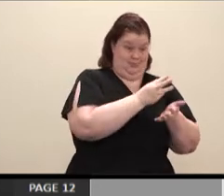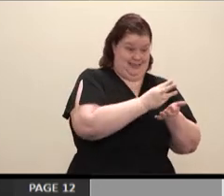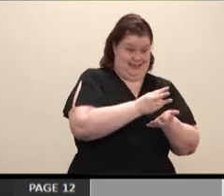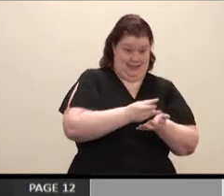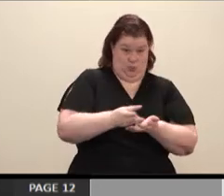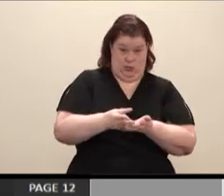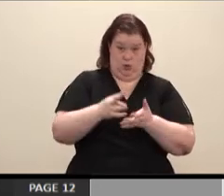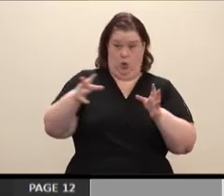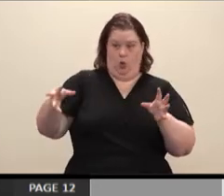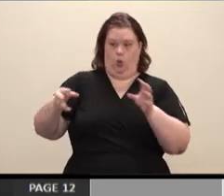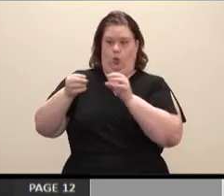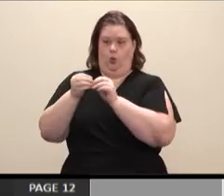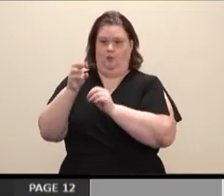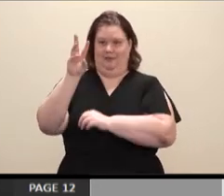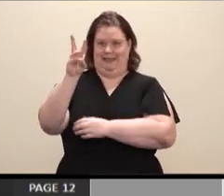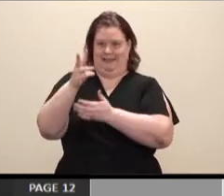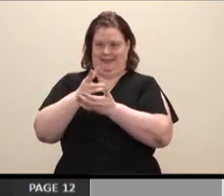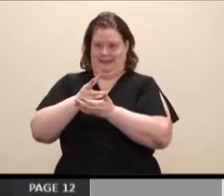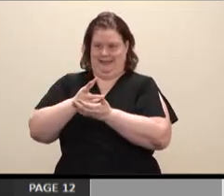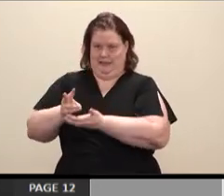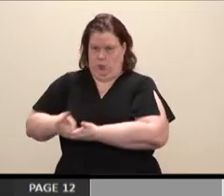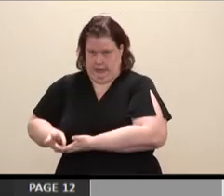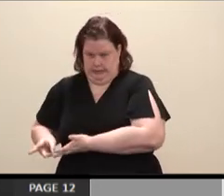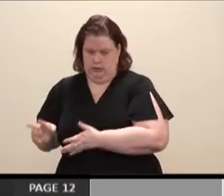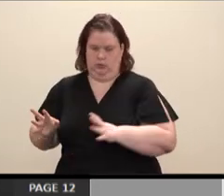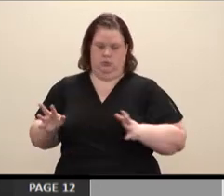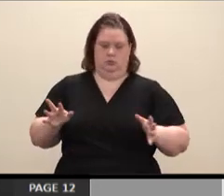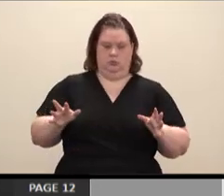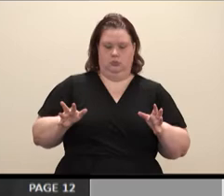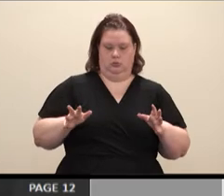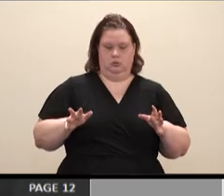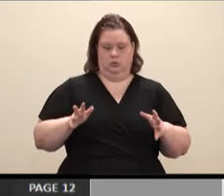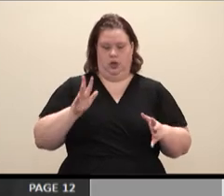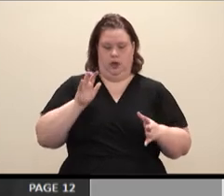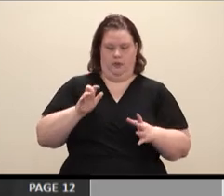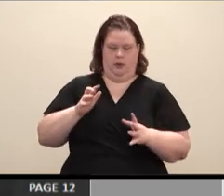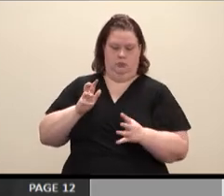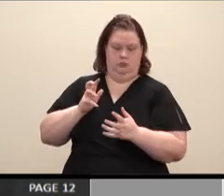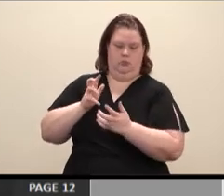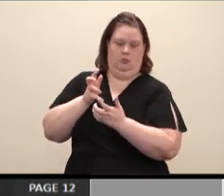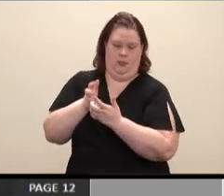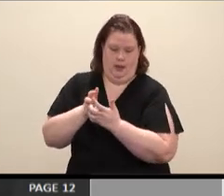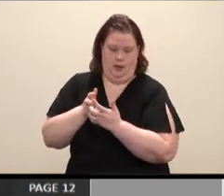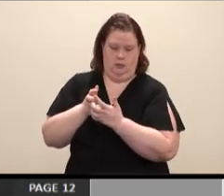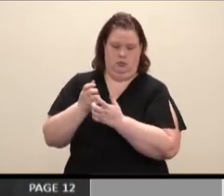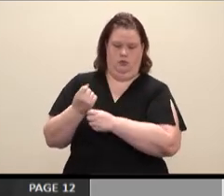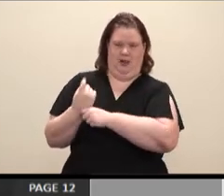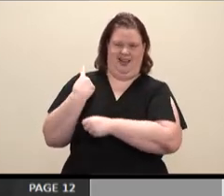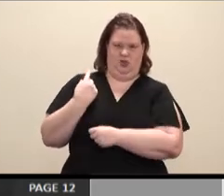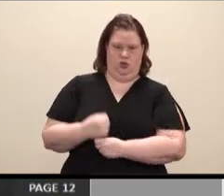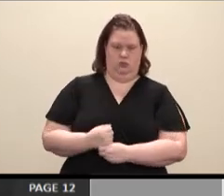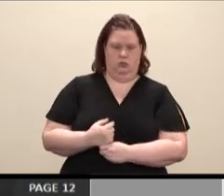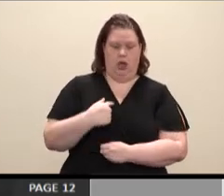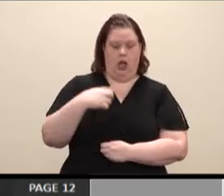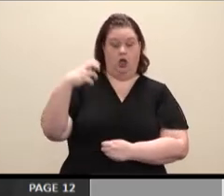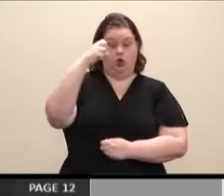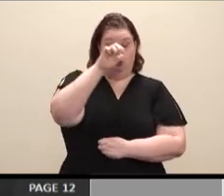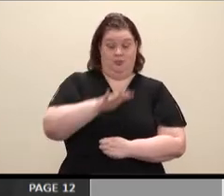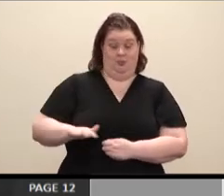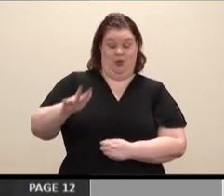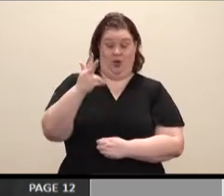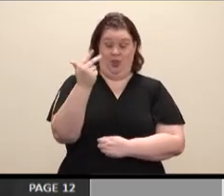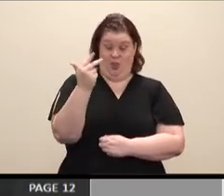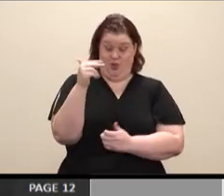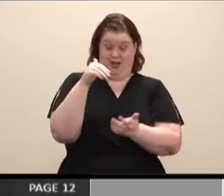that we applied then to our first 4 6 weeks for last year. I had then assumed it would be about